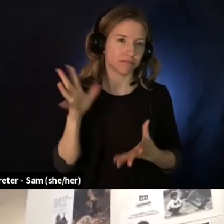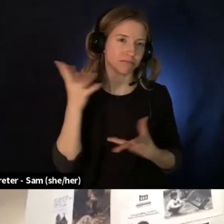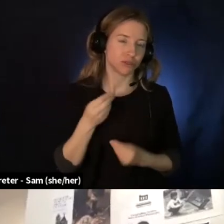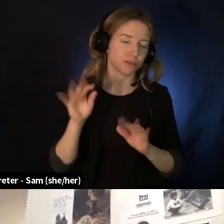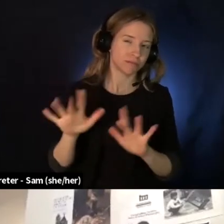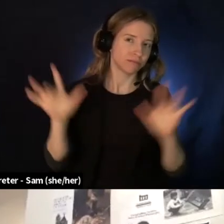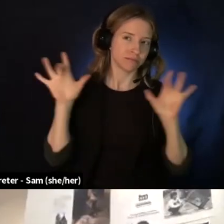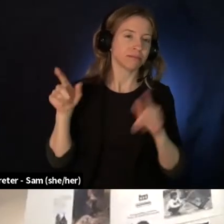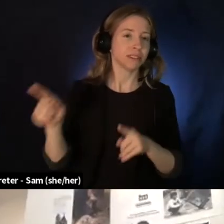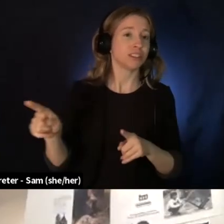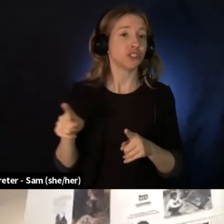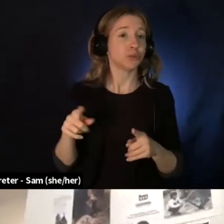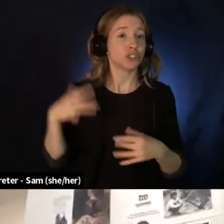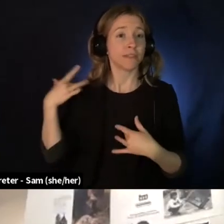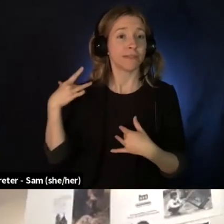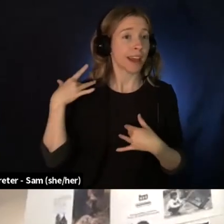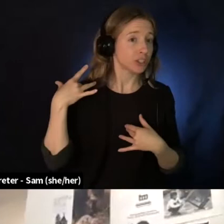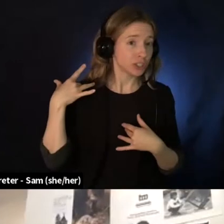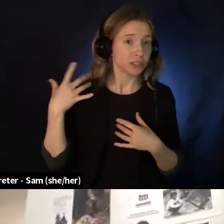Until